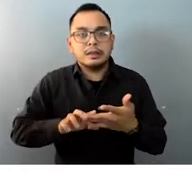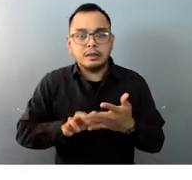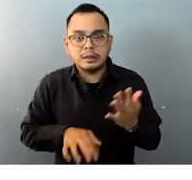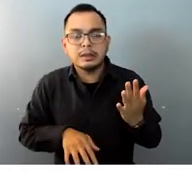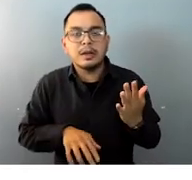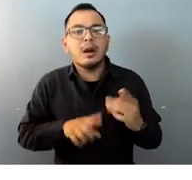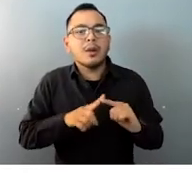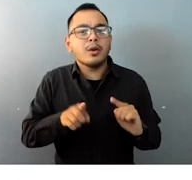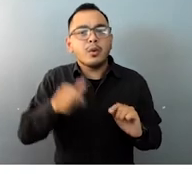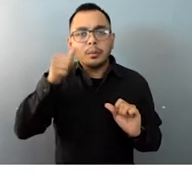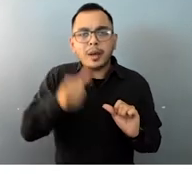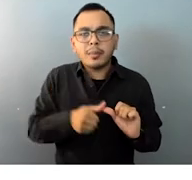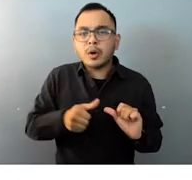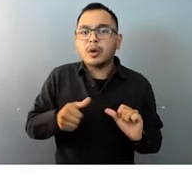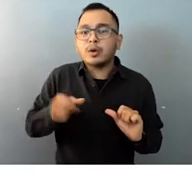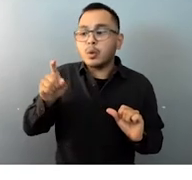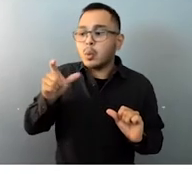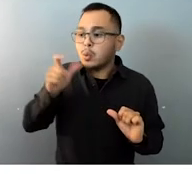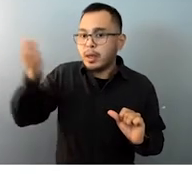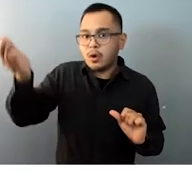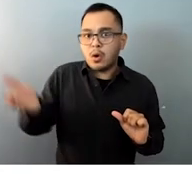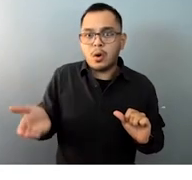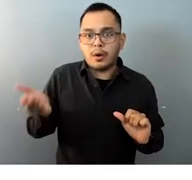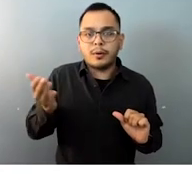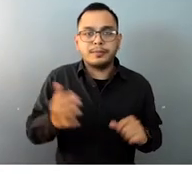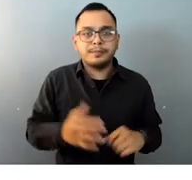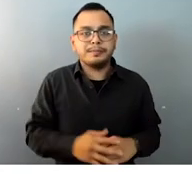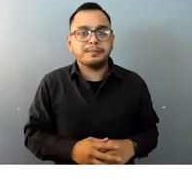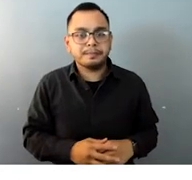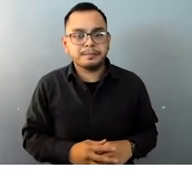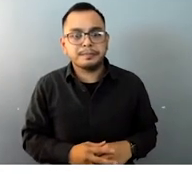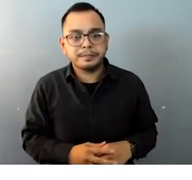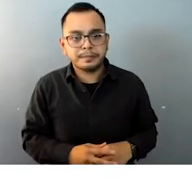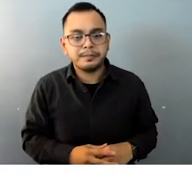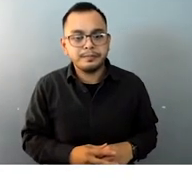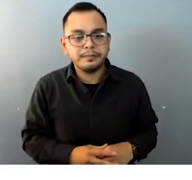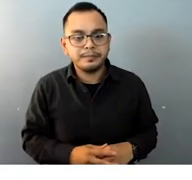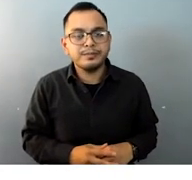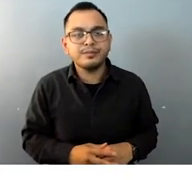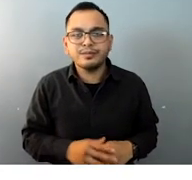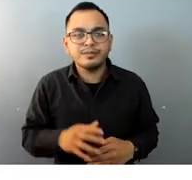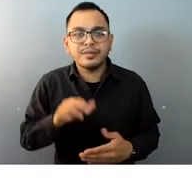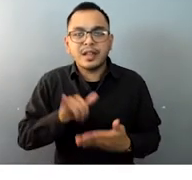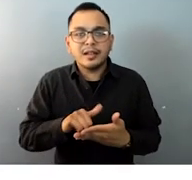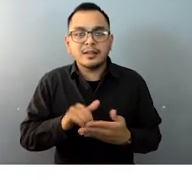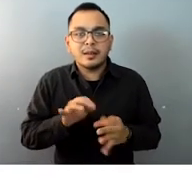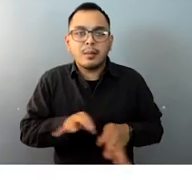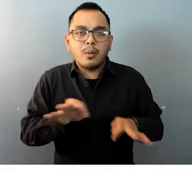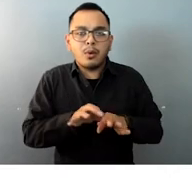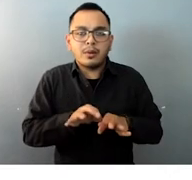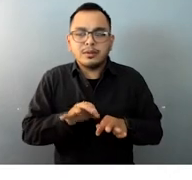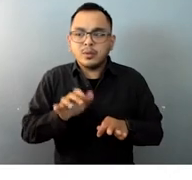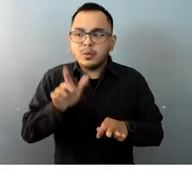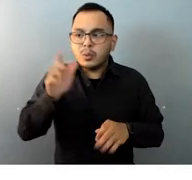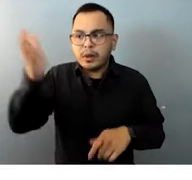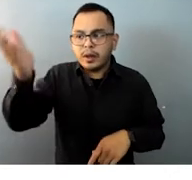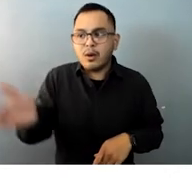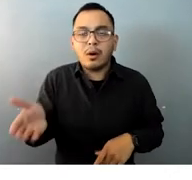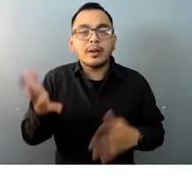educate them, but don't neglect who they are. It is their